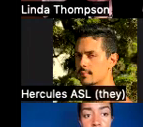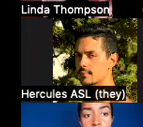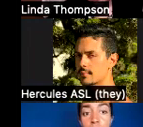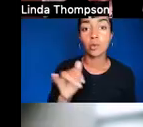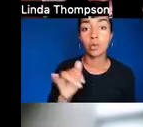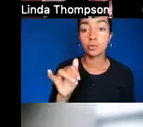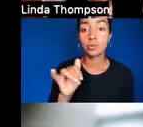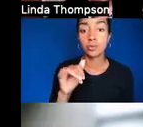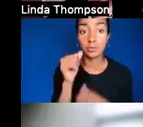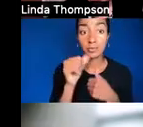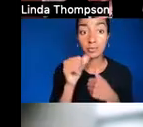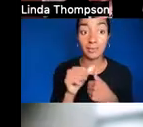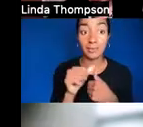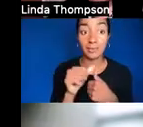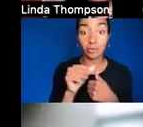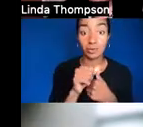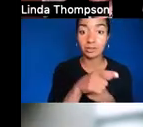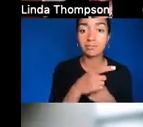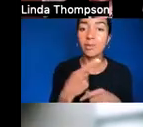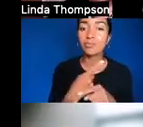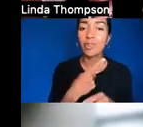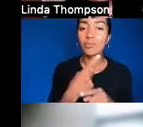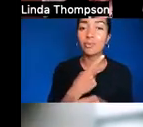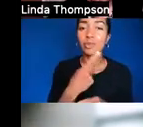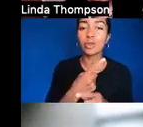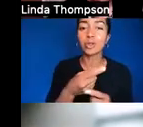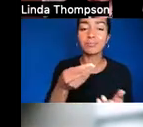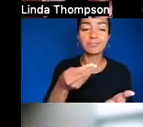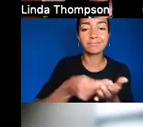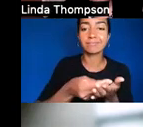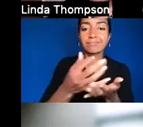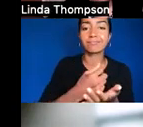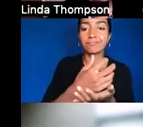necessary and should include adequate pay,